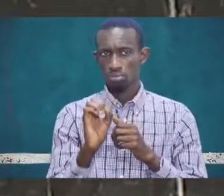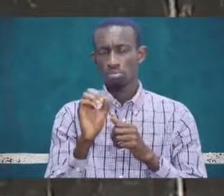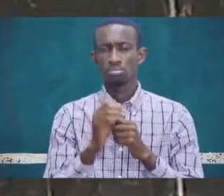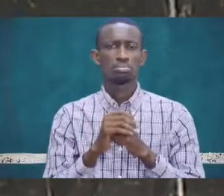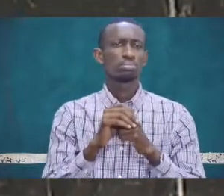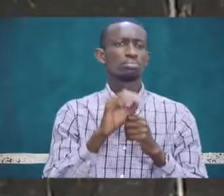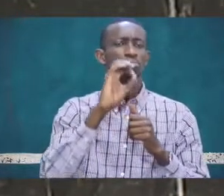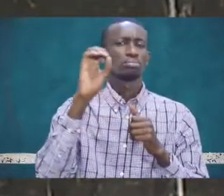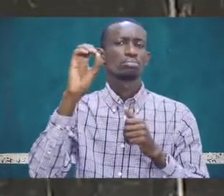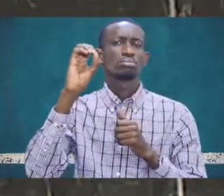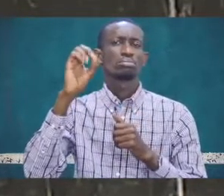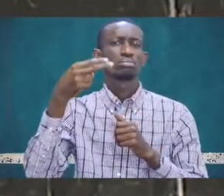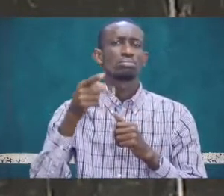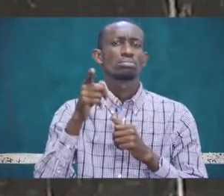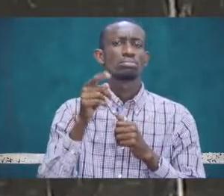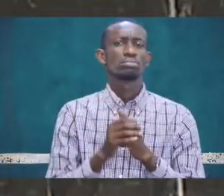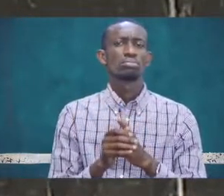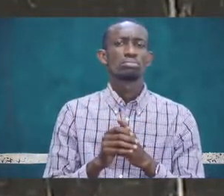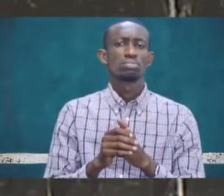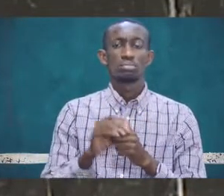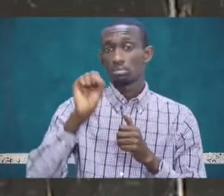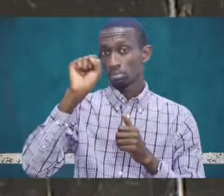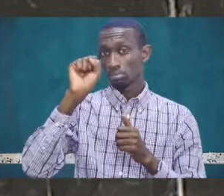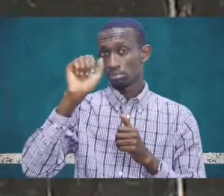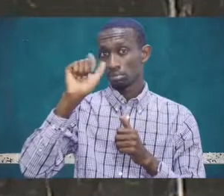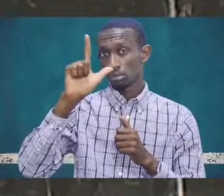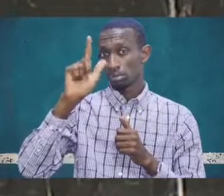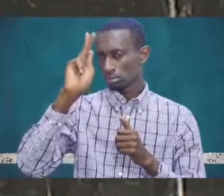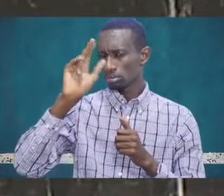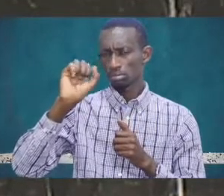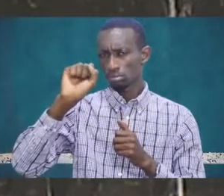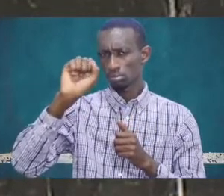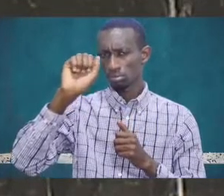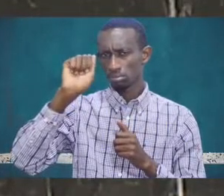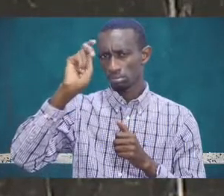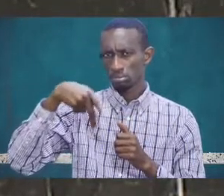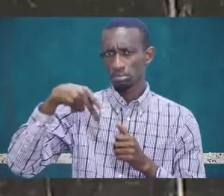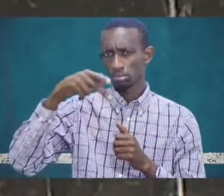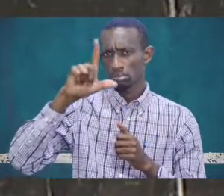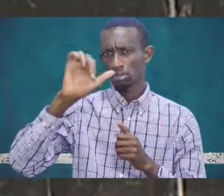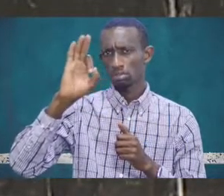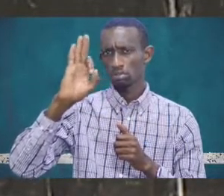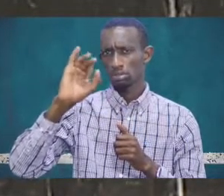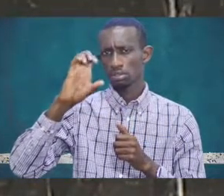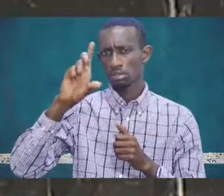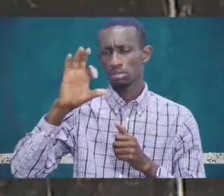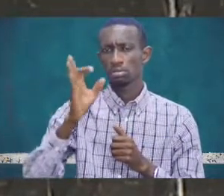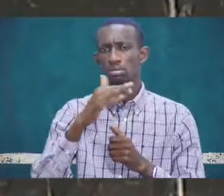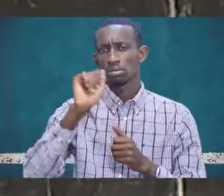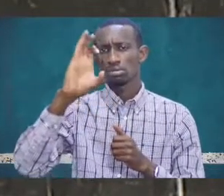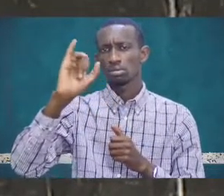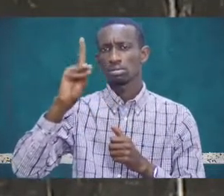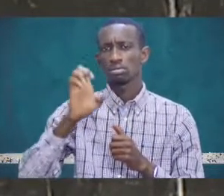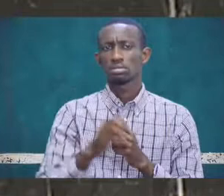oxygen. This is the sulfuric acid. That is the structure of sulfuric acid. So here, we'll have the lone